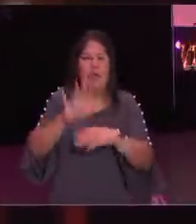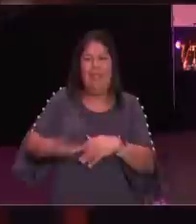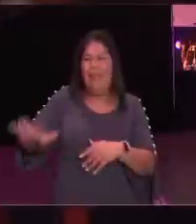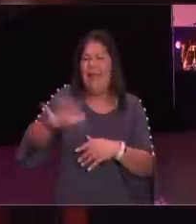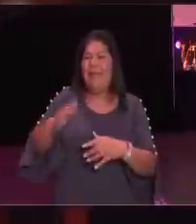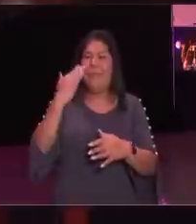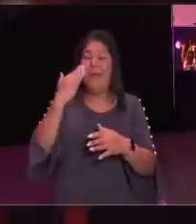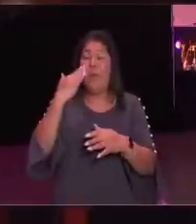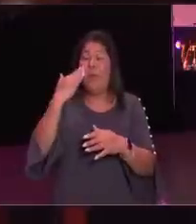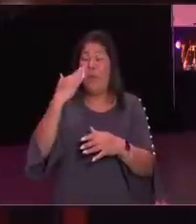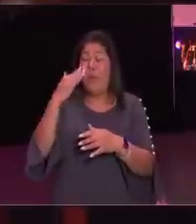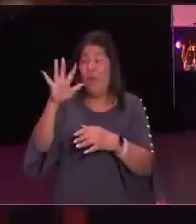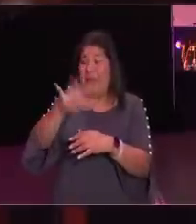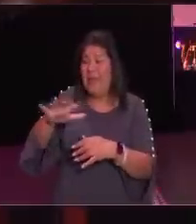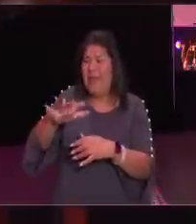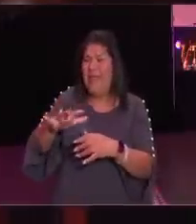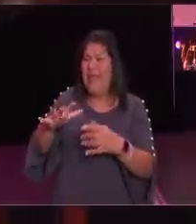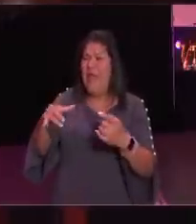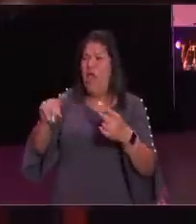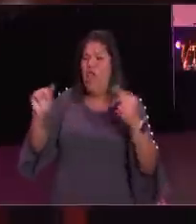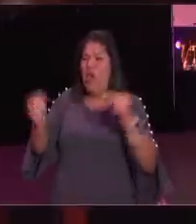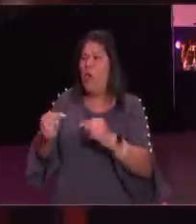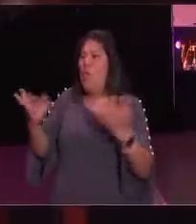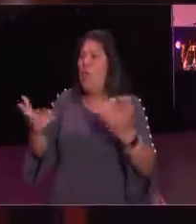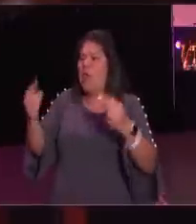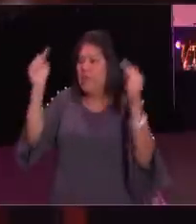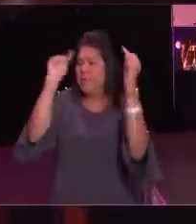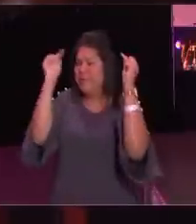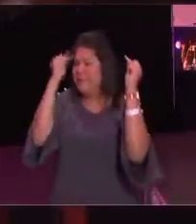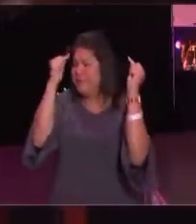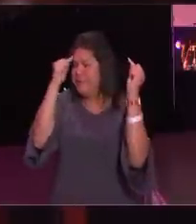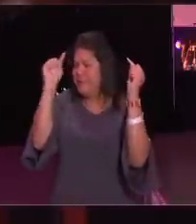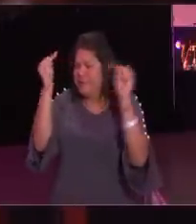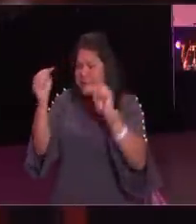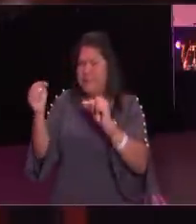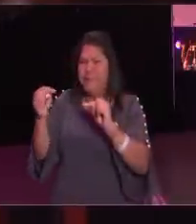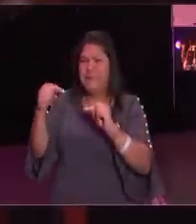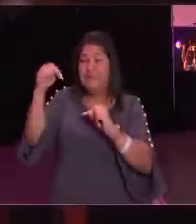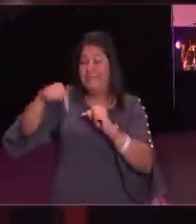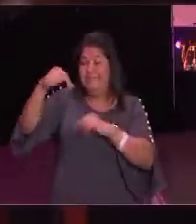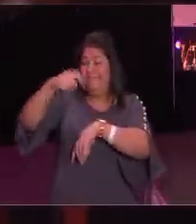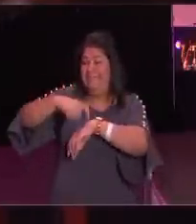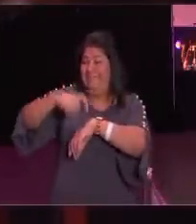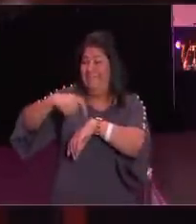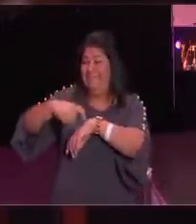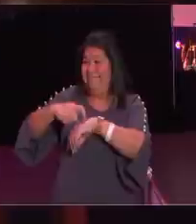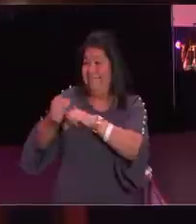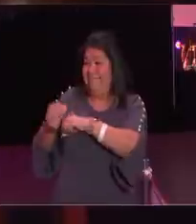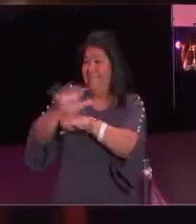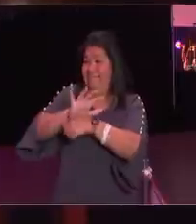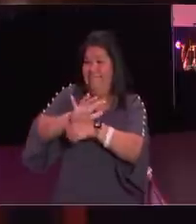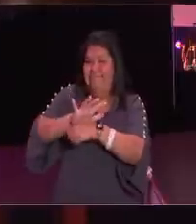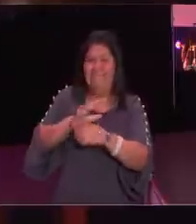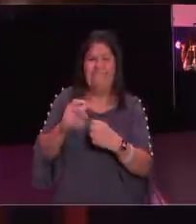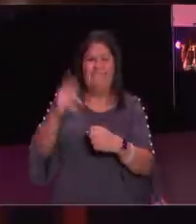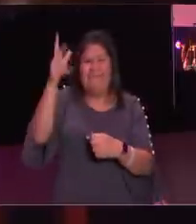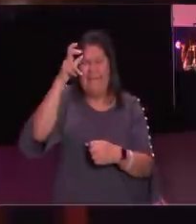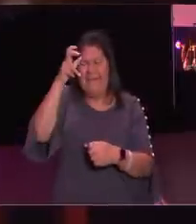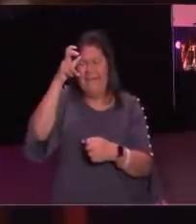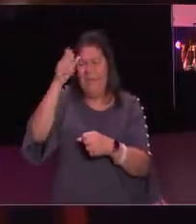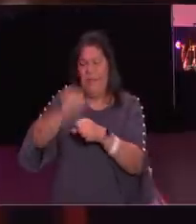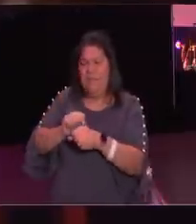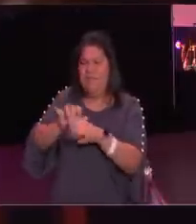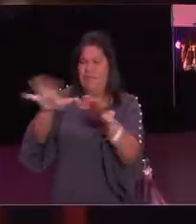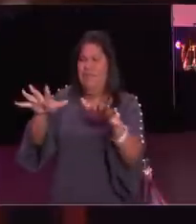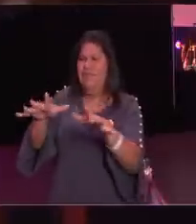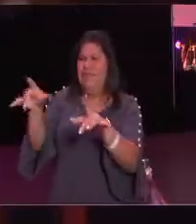area that he was afflicted was his head. Can I tell you, during this particular season, this pandemic, the enemy has